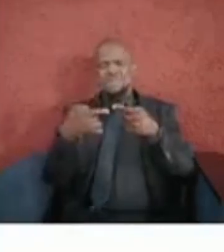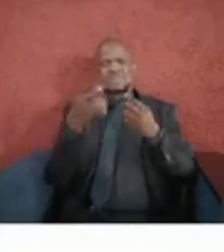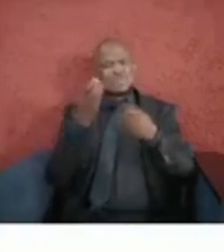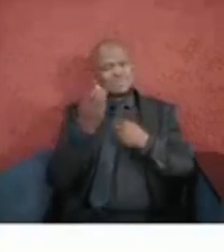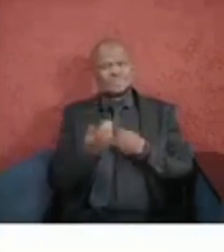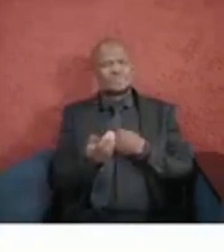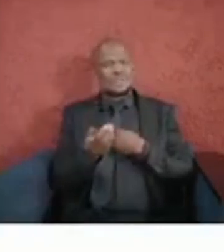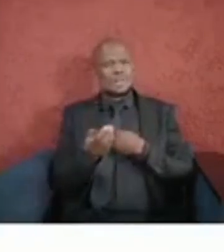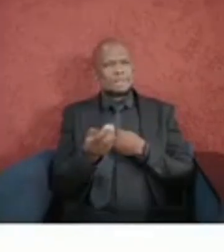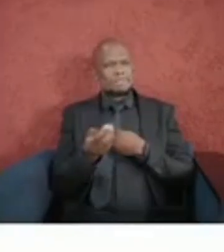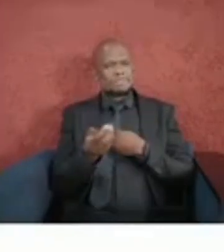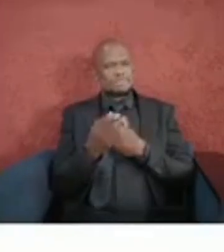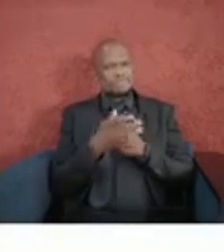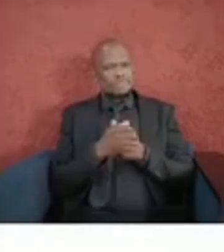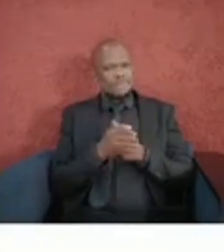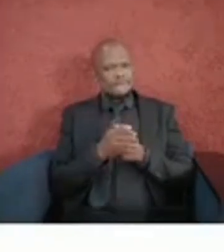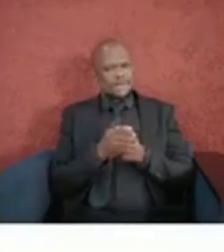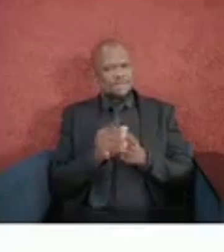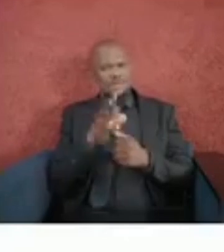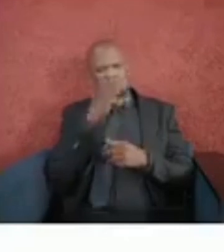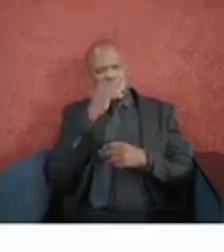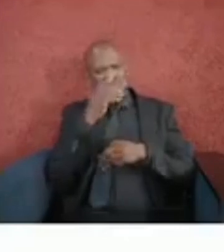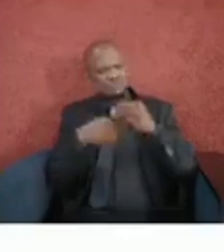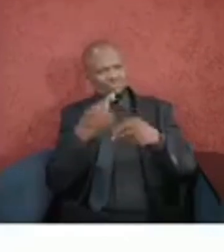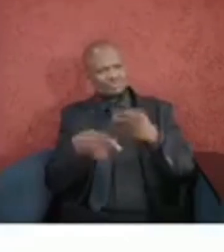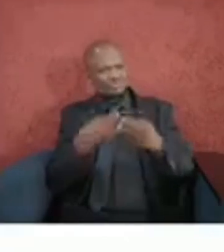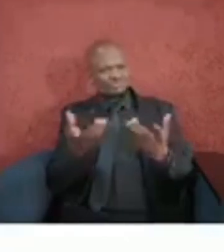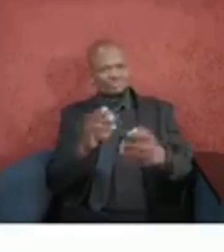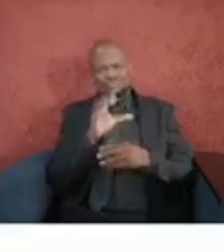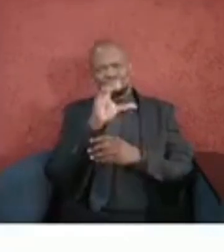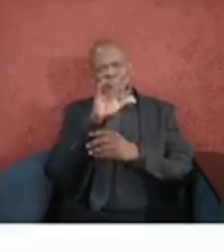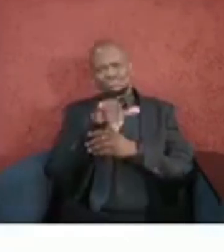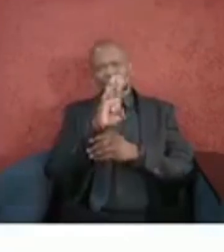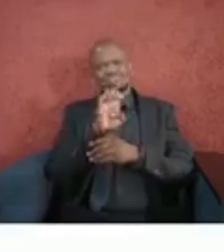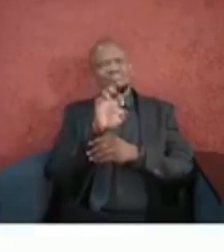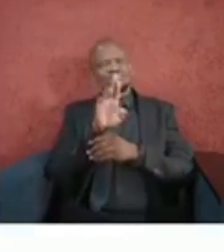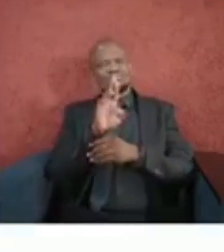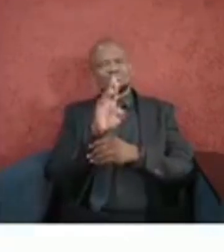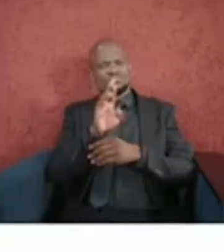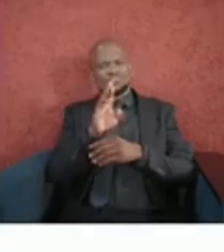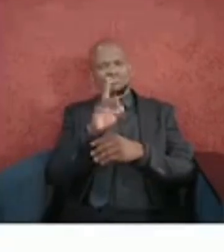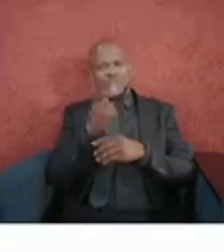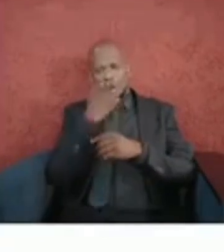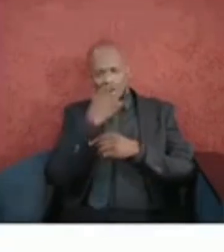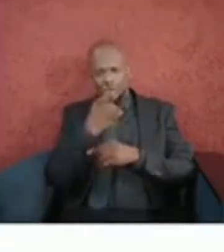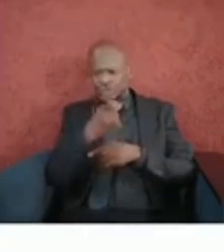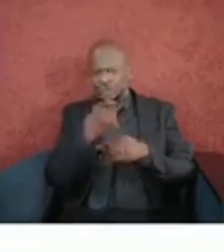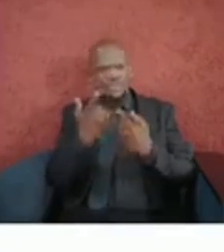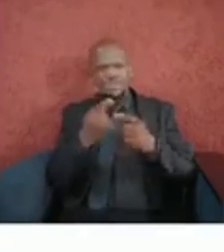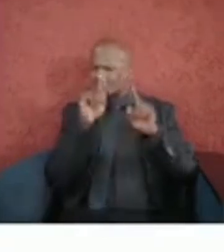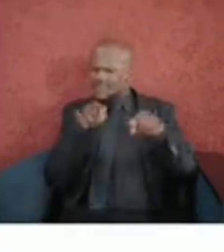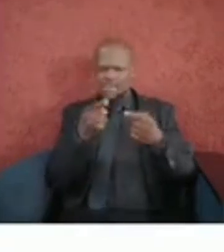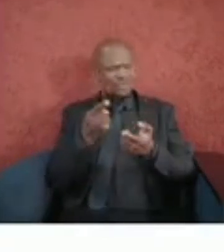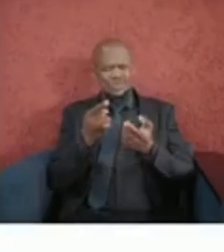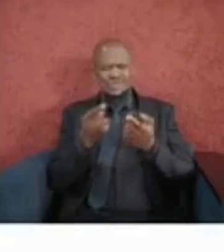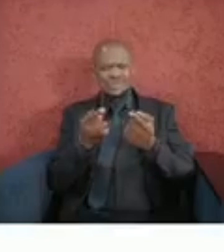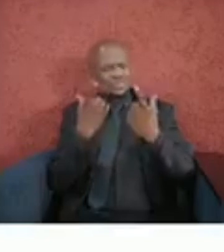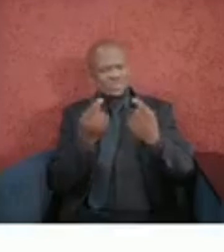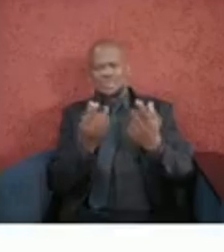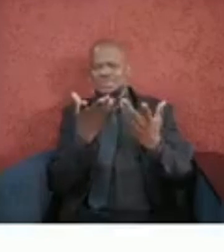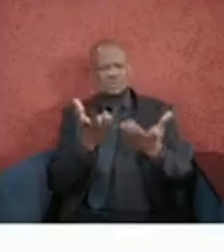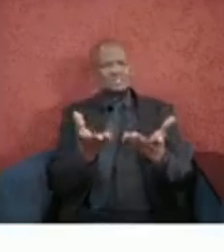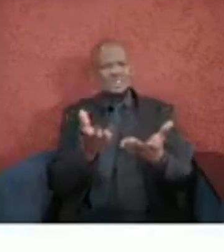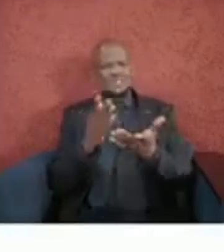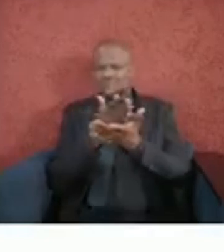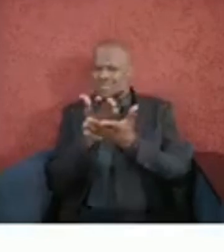as the topic we're talking about on cyberbullying, or at least the bullying, we should not be distributing such.